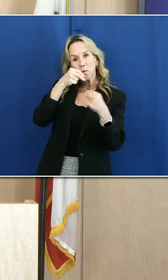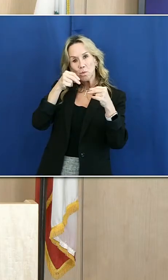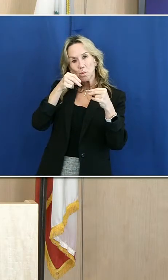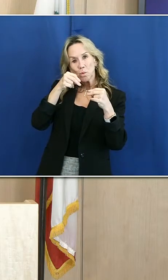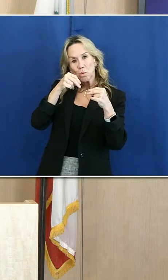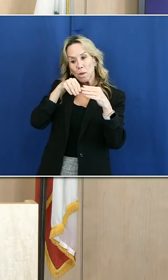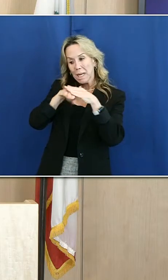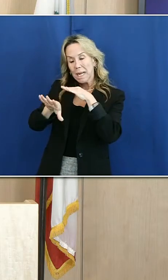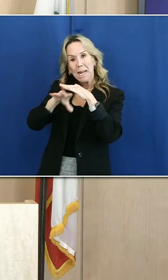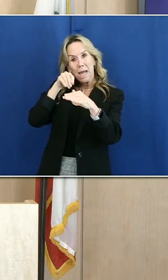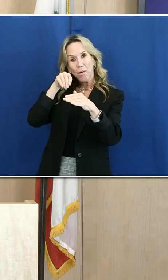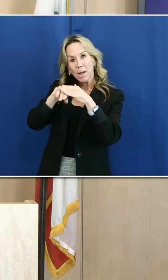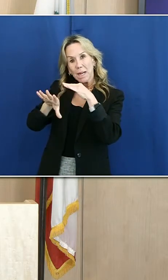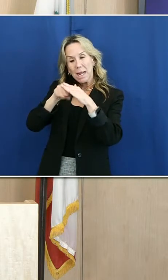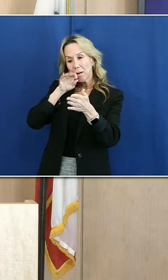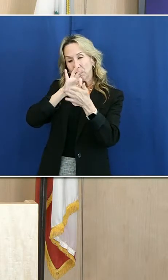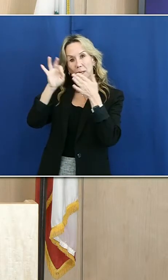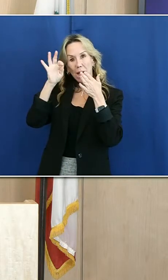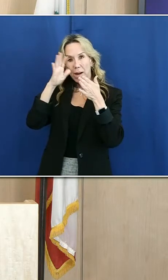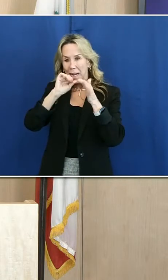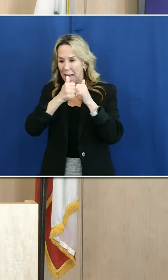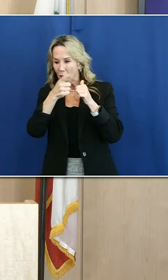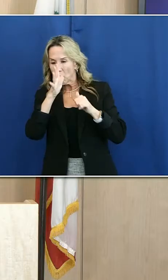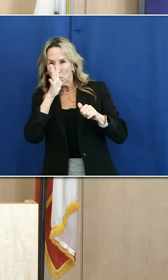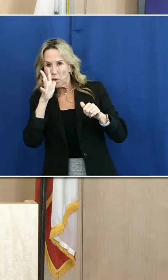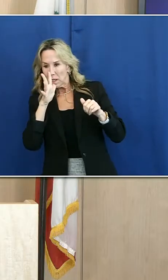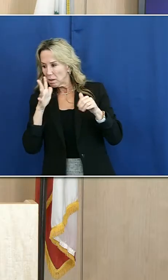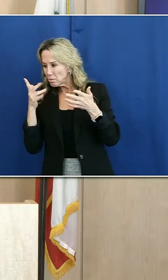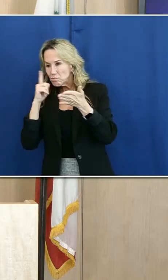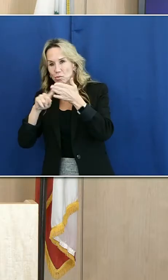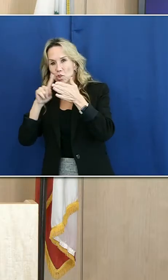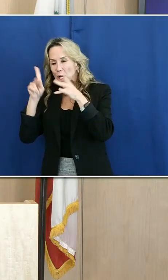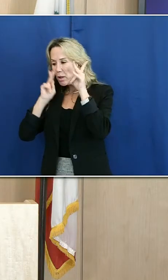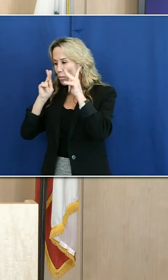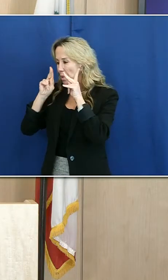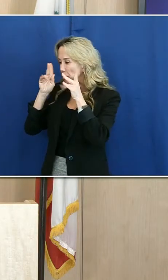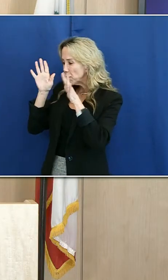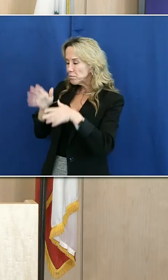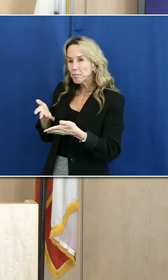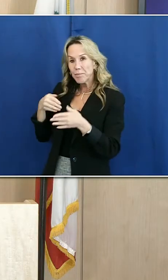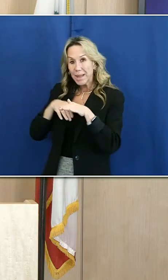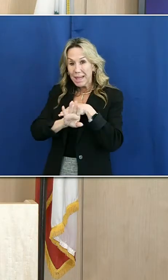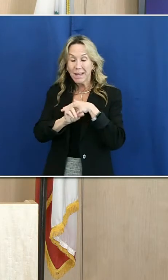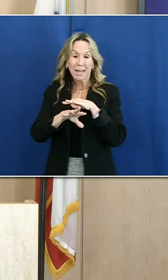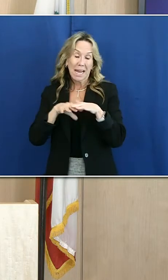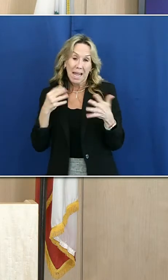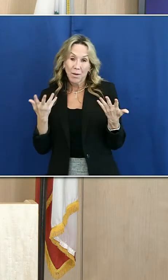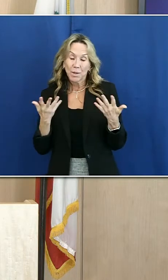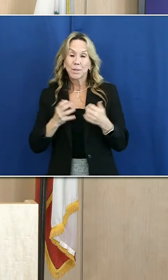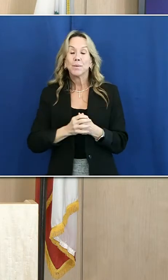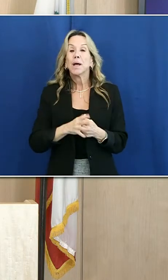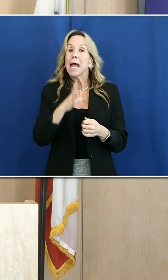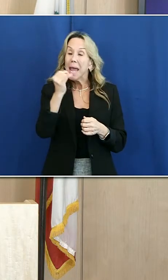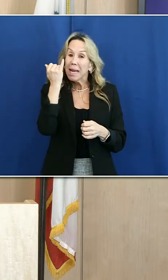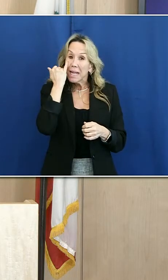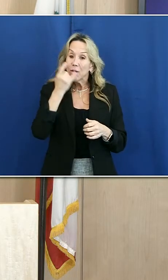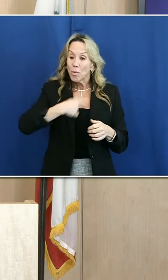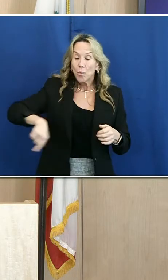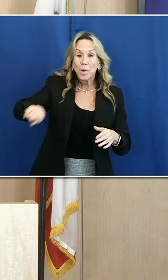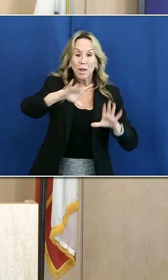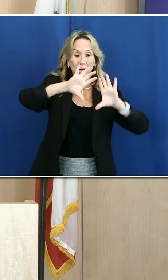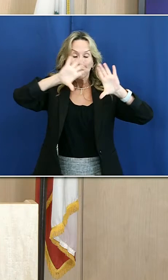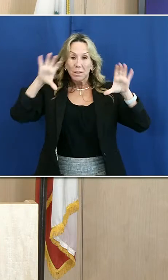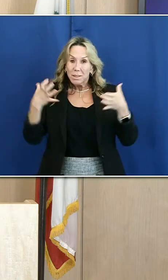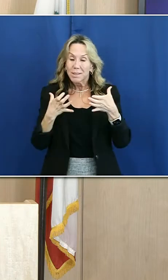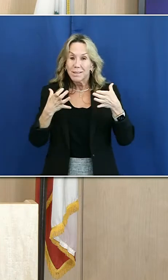thing that we have to do in regards to that. The other thing that I would add is that this is a team effort. I mean, really, absolutely, it's the owners